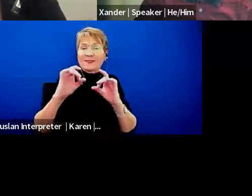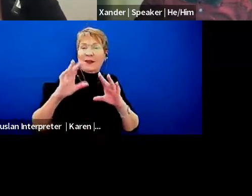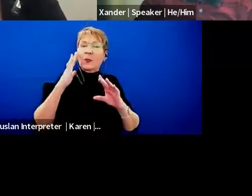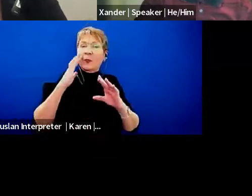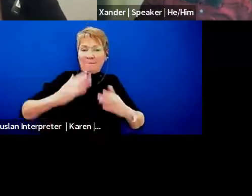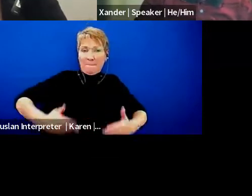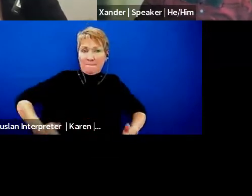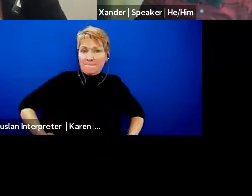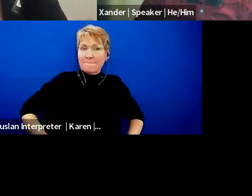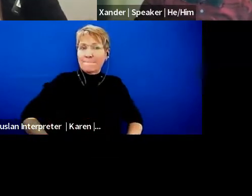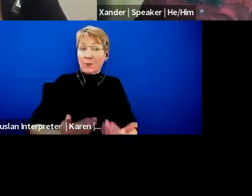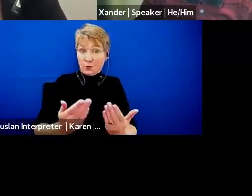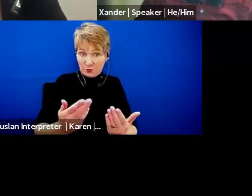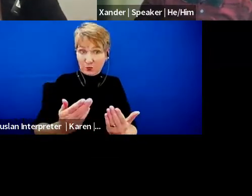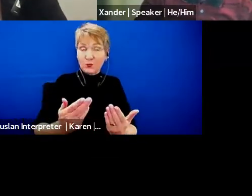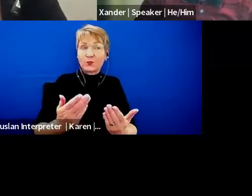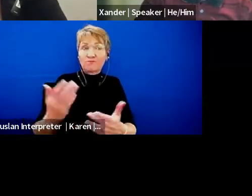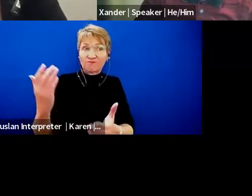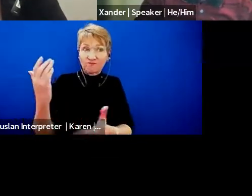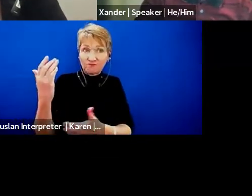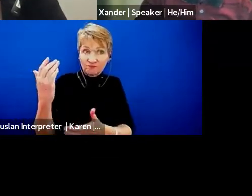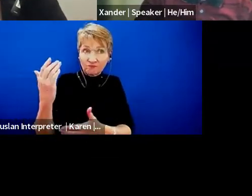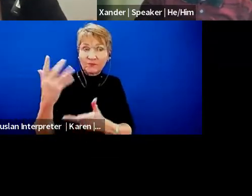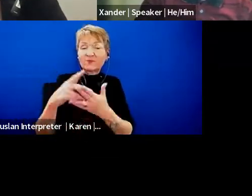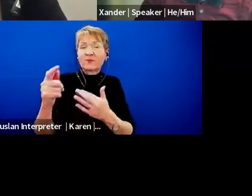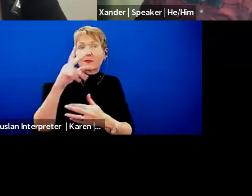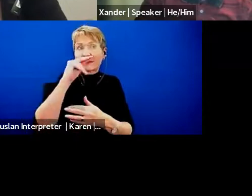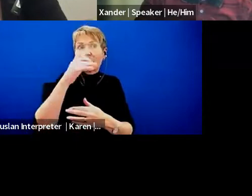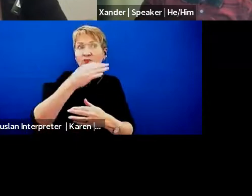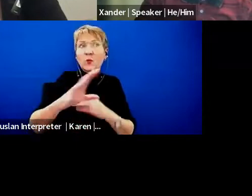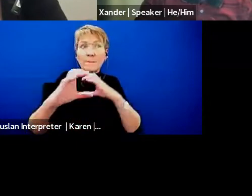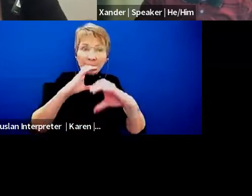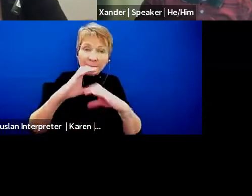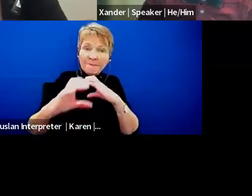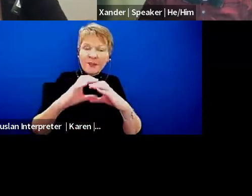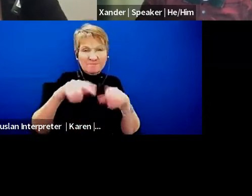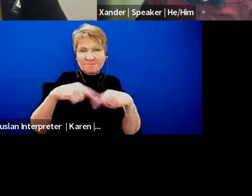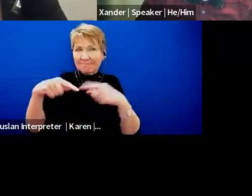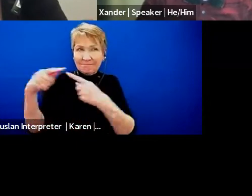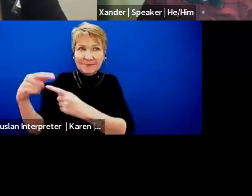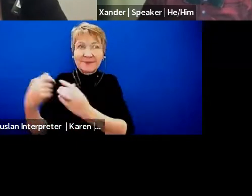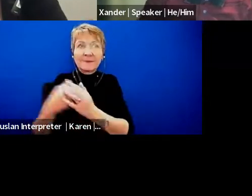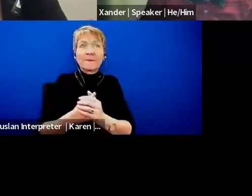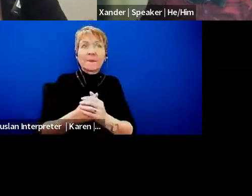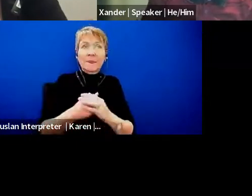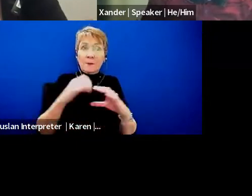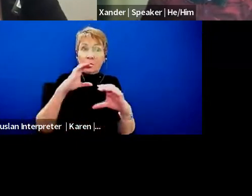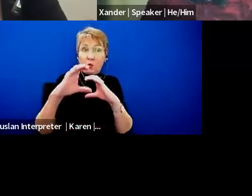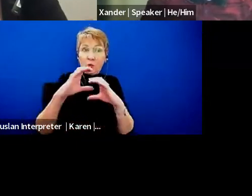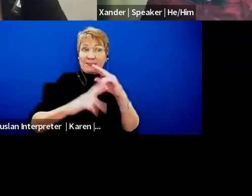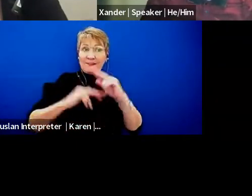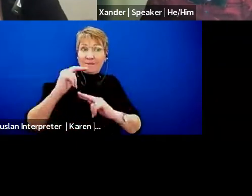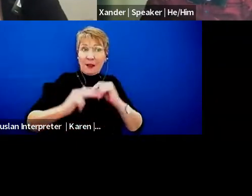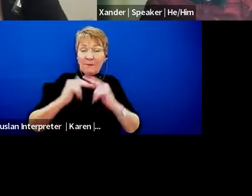forms. Communication development is linked to relationships. Observe, wait, and listen, and find your